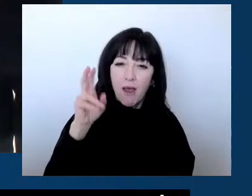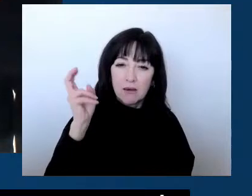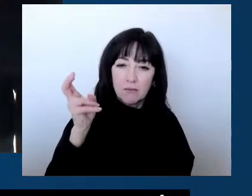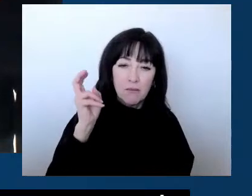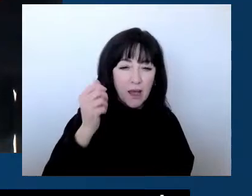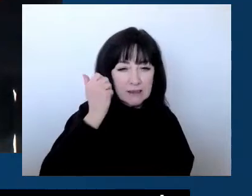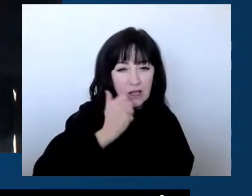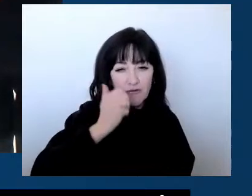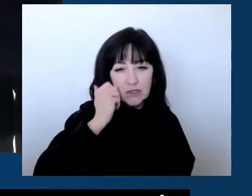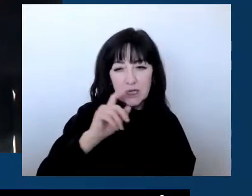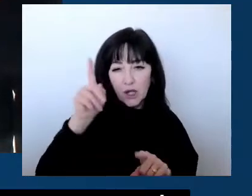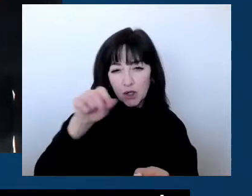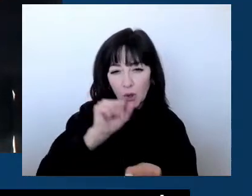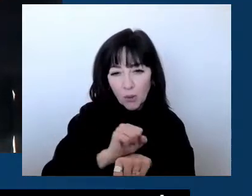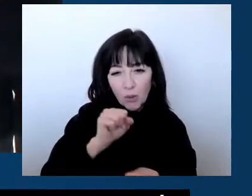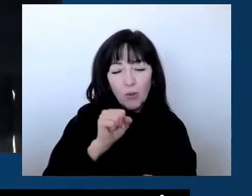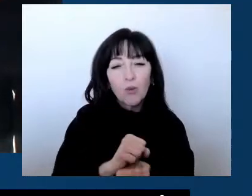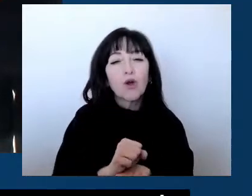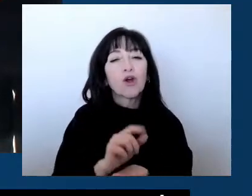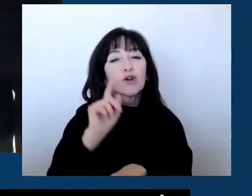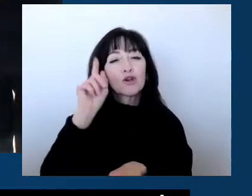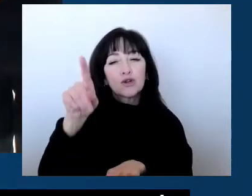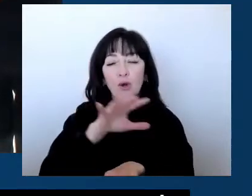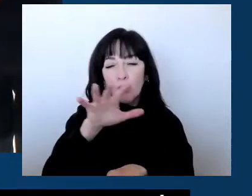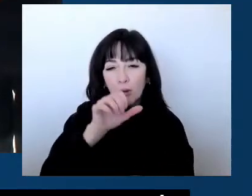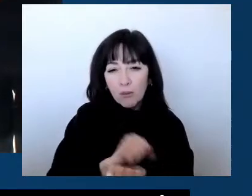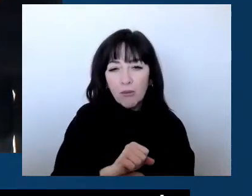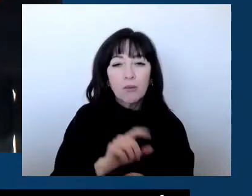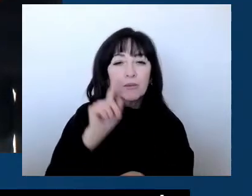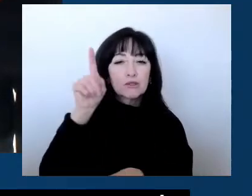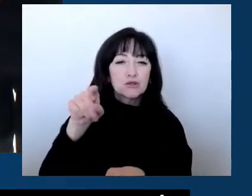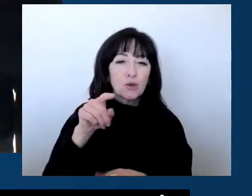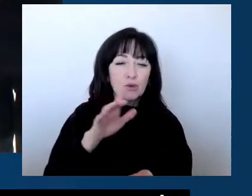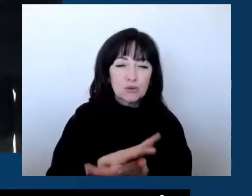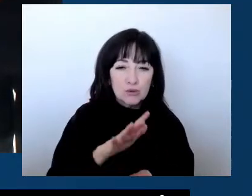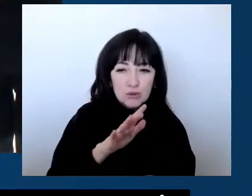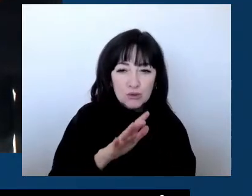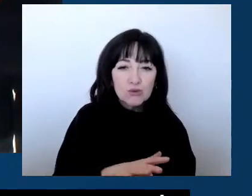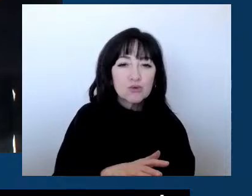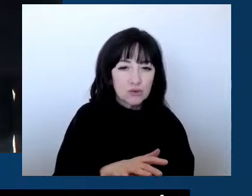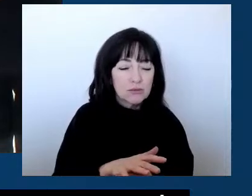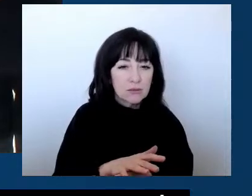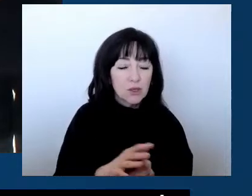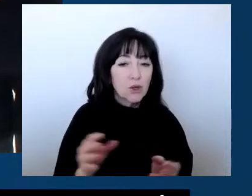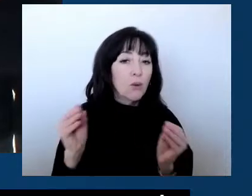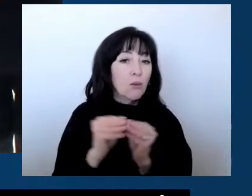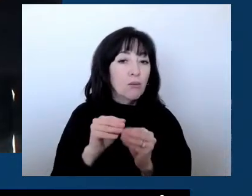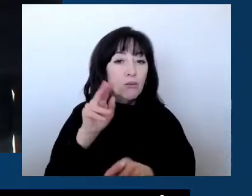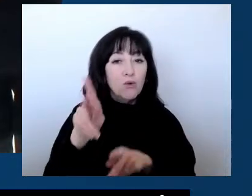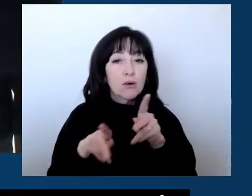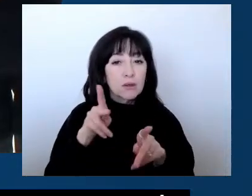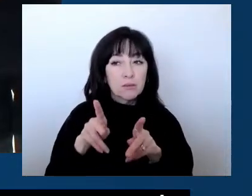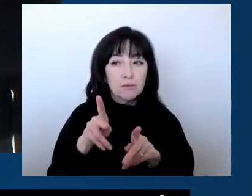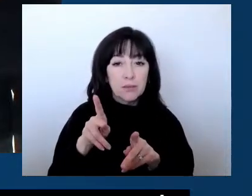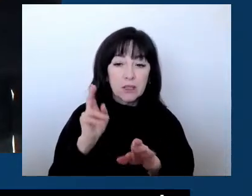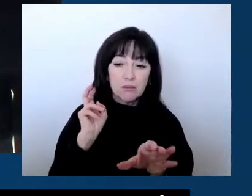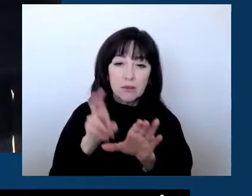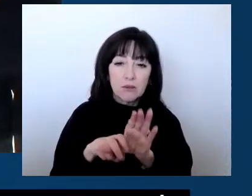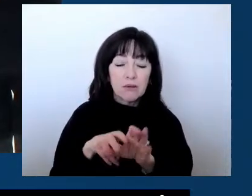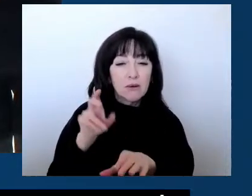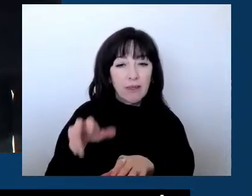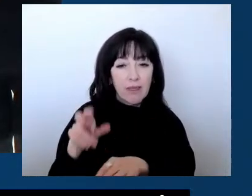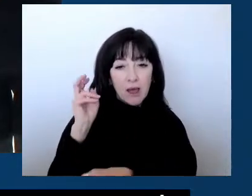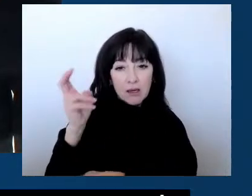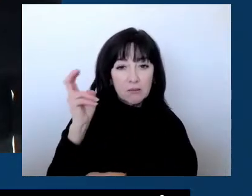get to where they need to be. The more people are on buses, the less congestion, the less pollution on our roadways. But we